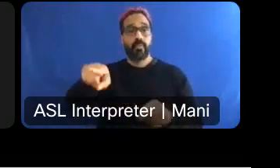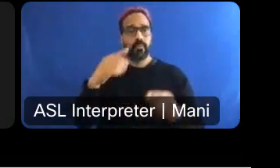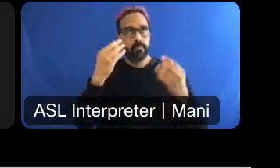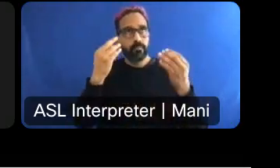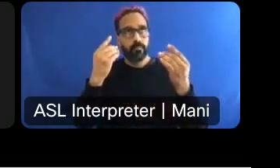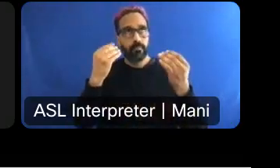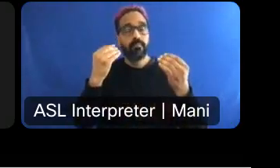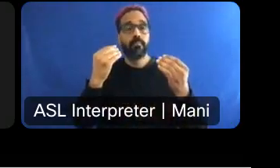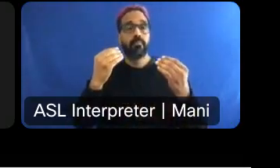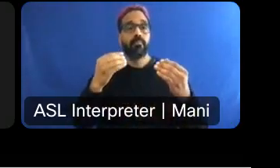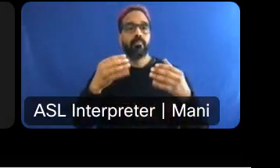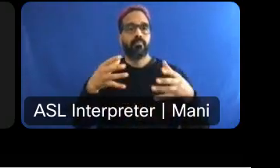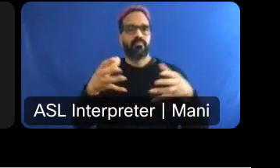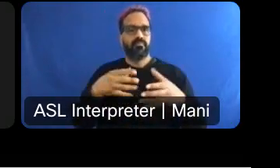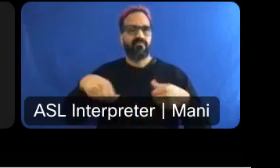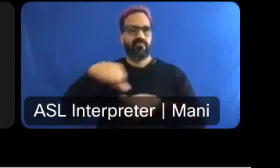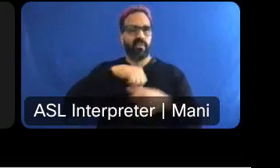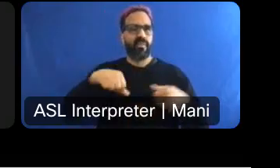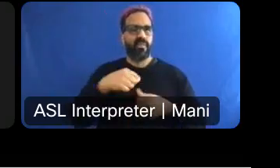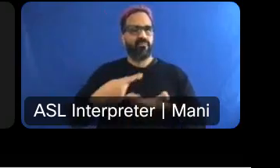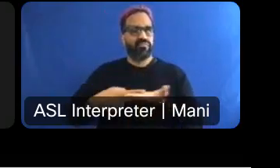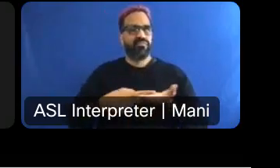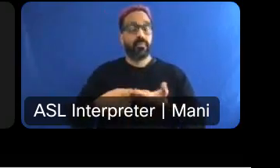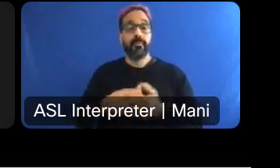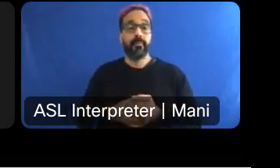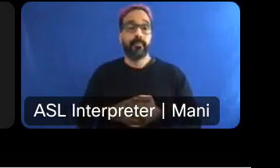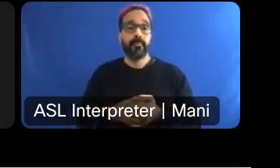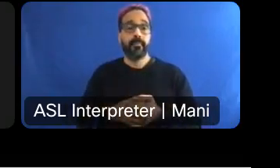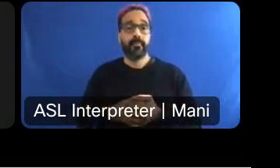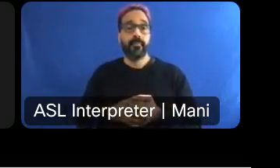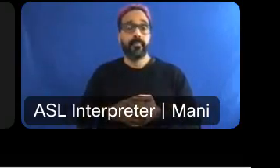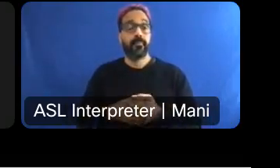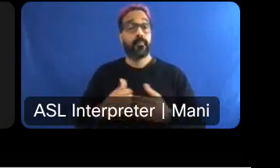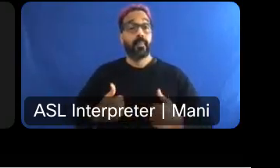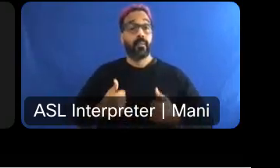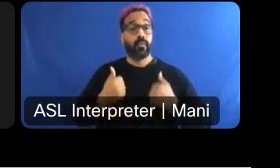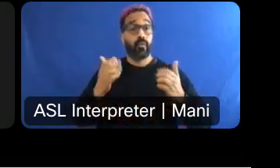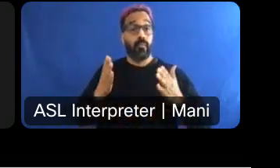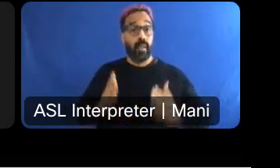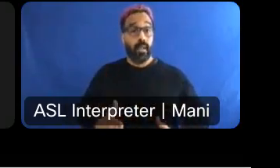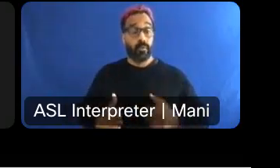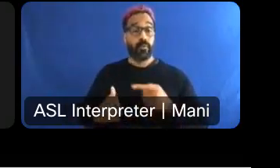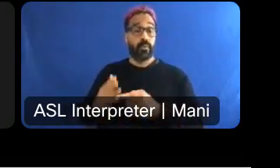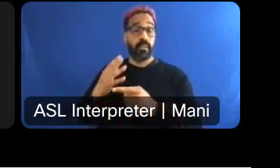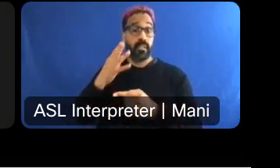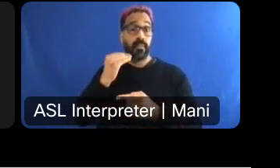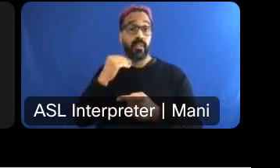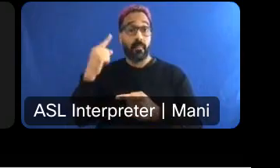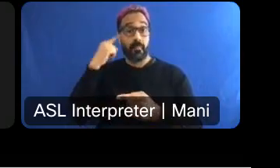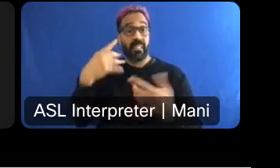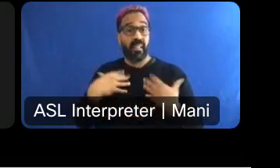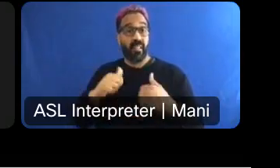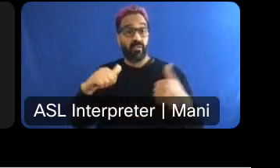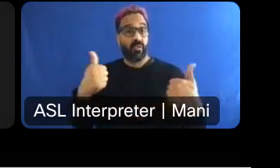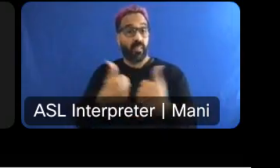with each other. What would help us do better to support survivors experiencing mental health challenges